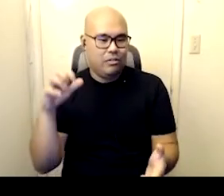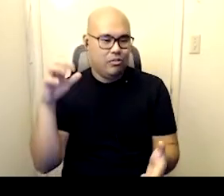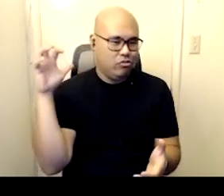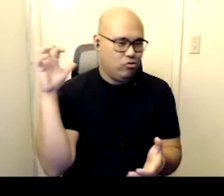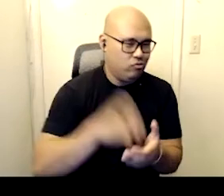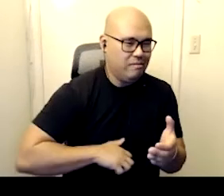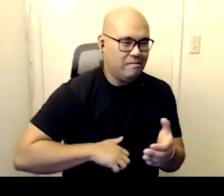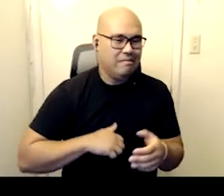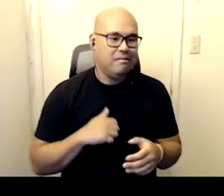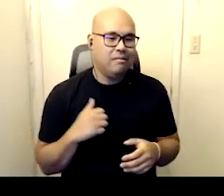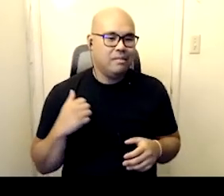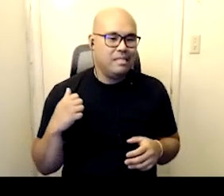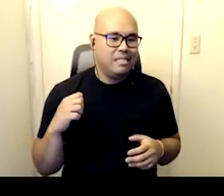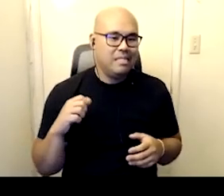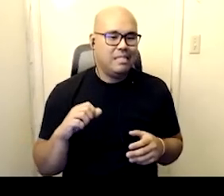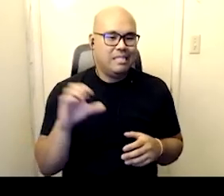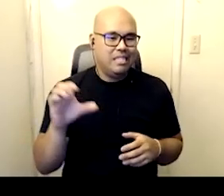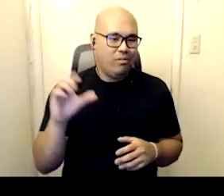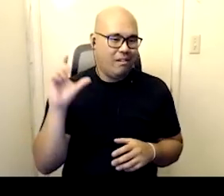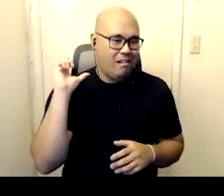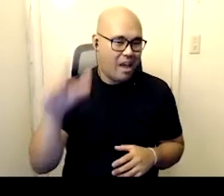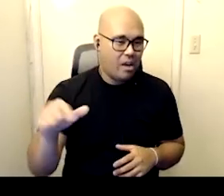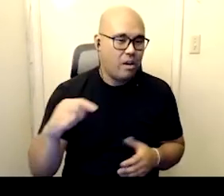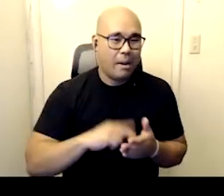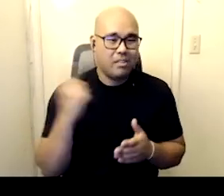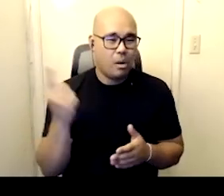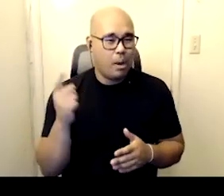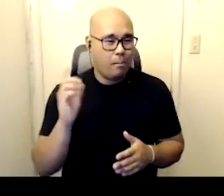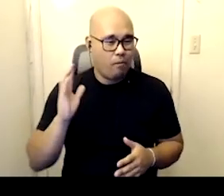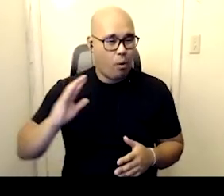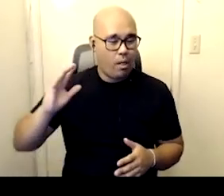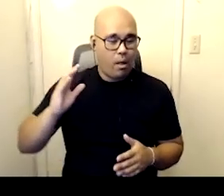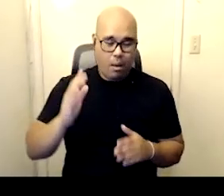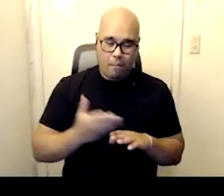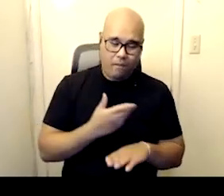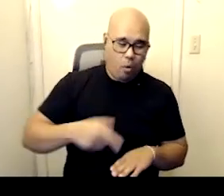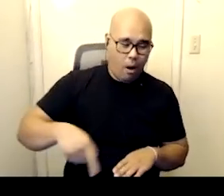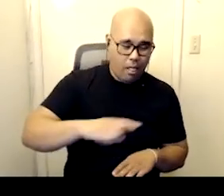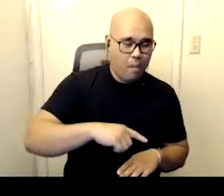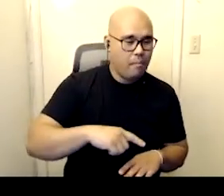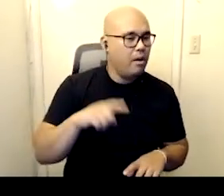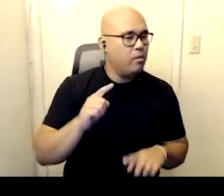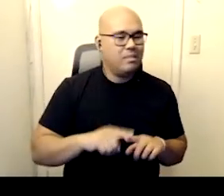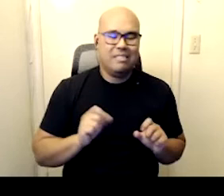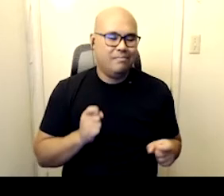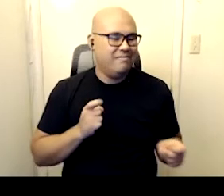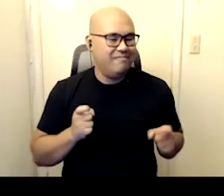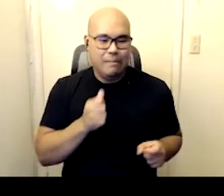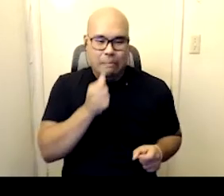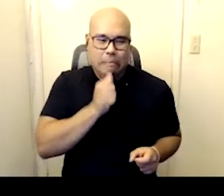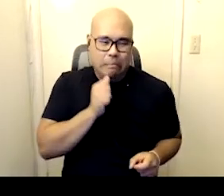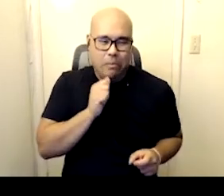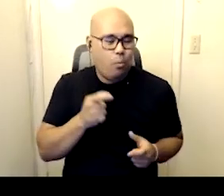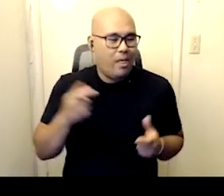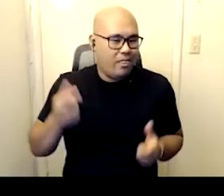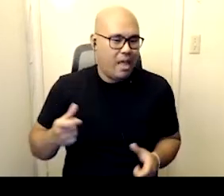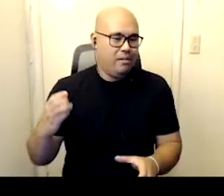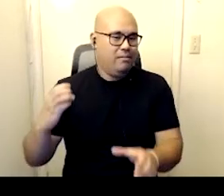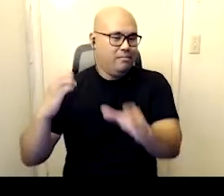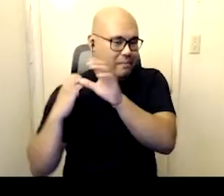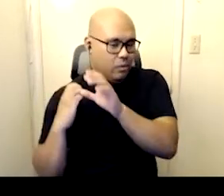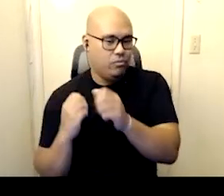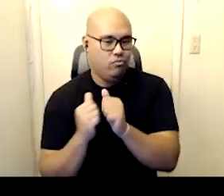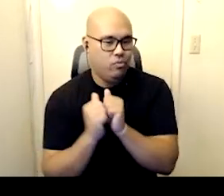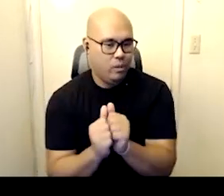Scratching centuries later meant someone before them could not bear what they carried